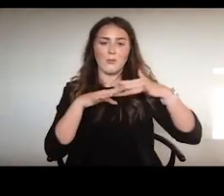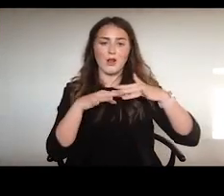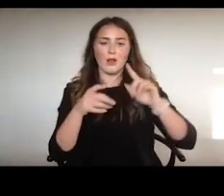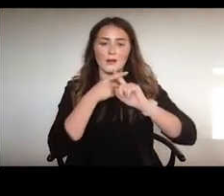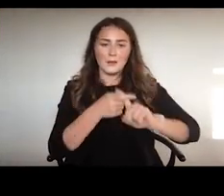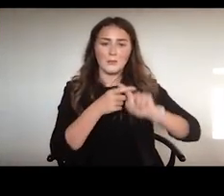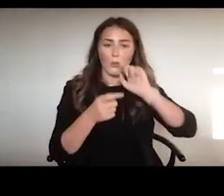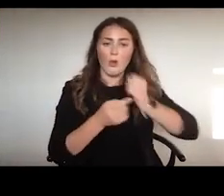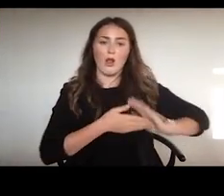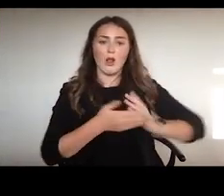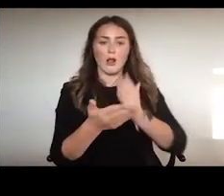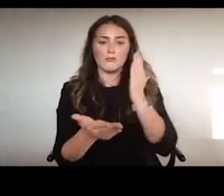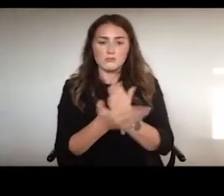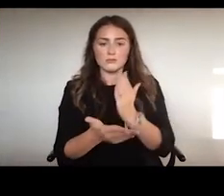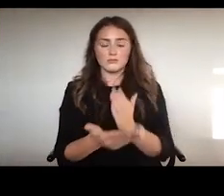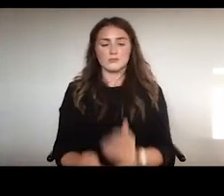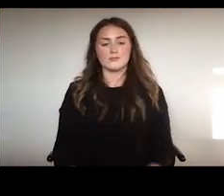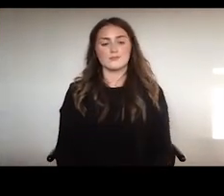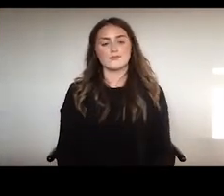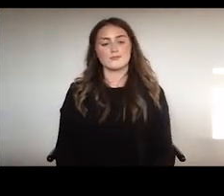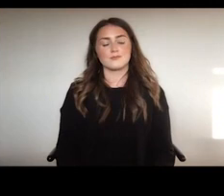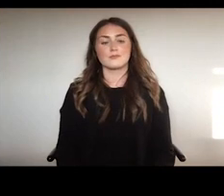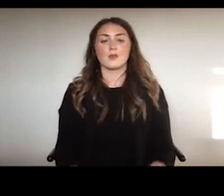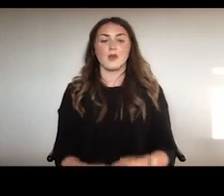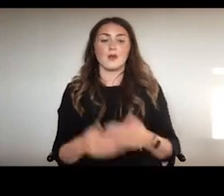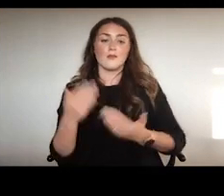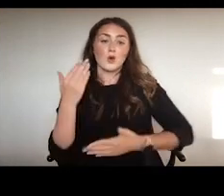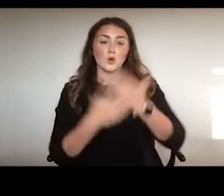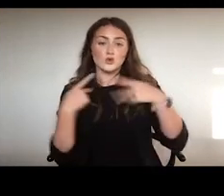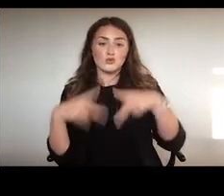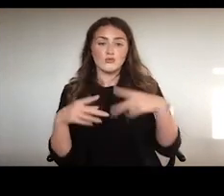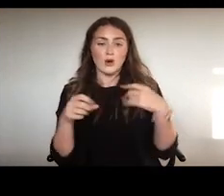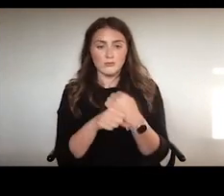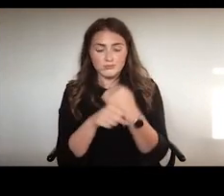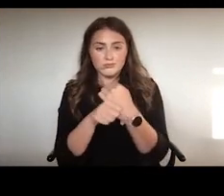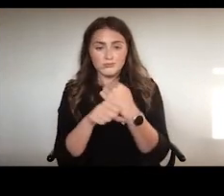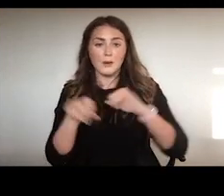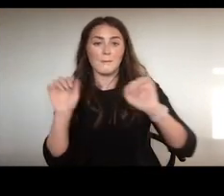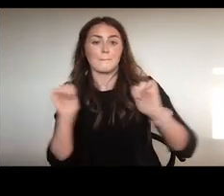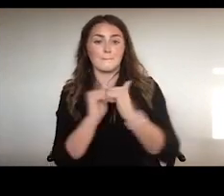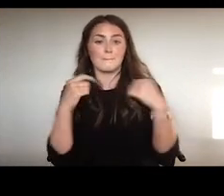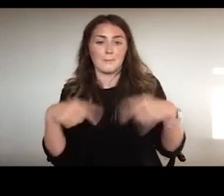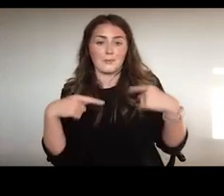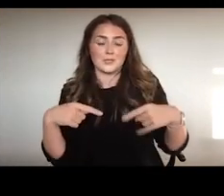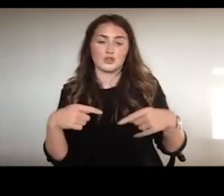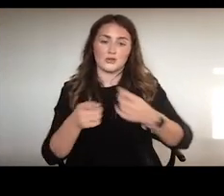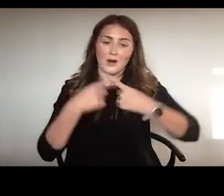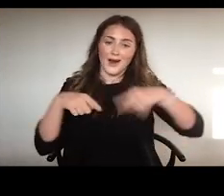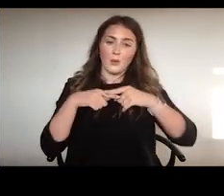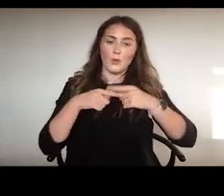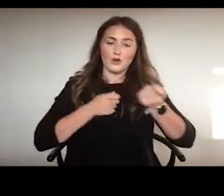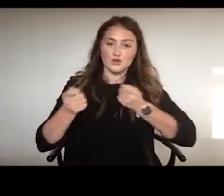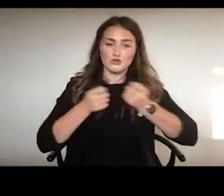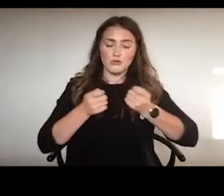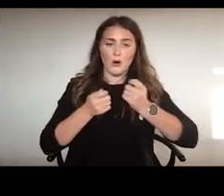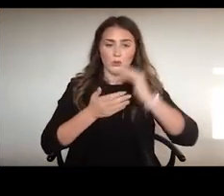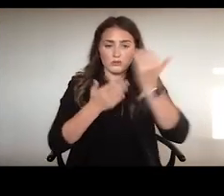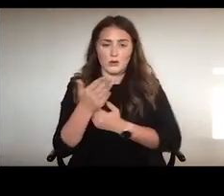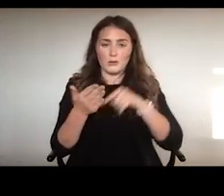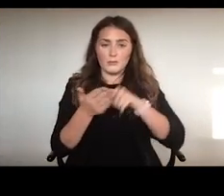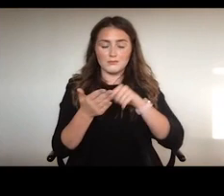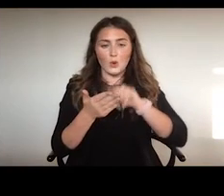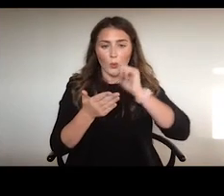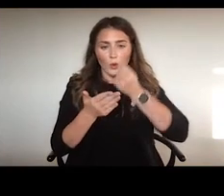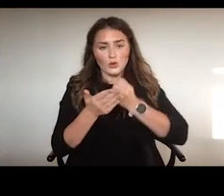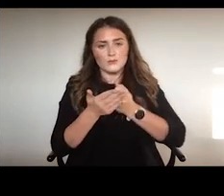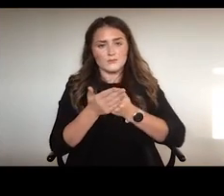that will ensure we deliver the environmental mitigation commitments we have made. If permission to build the new road is granted to us,